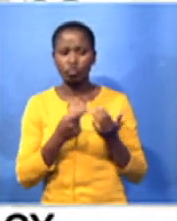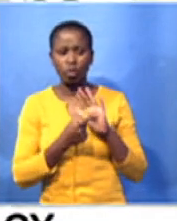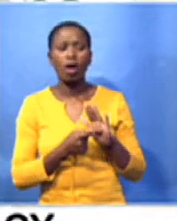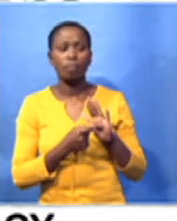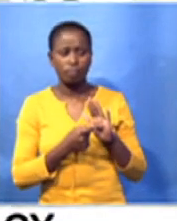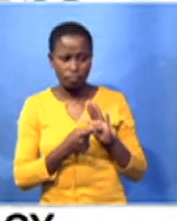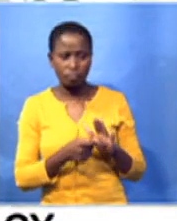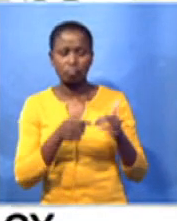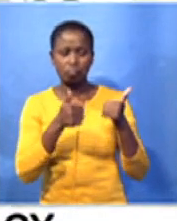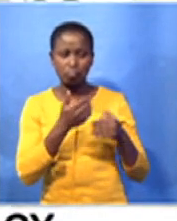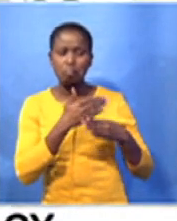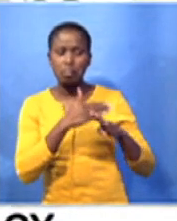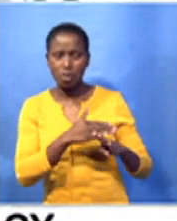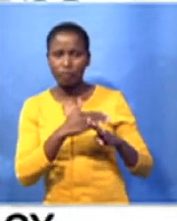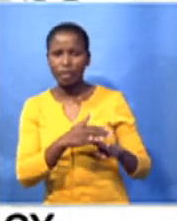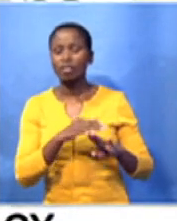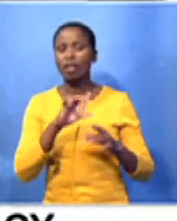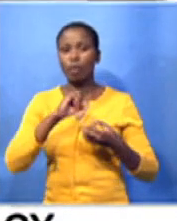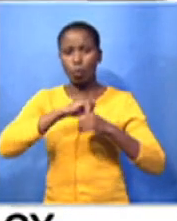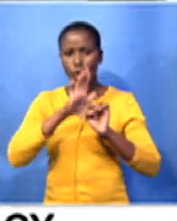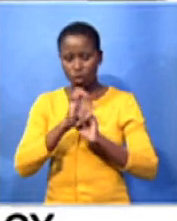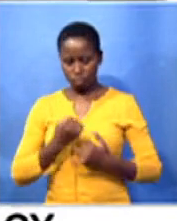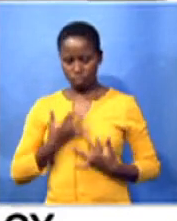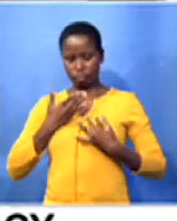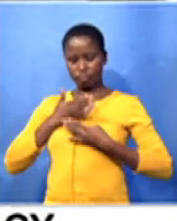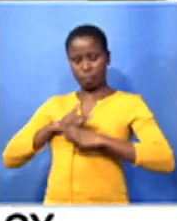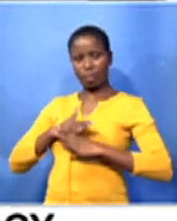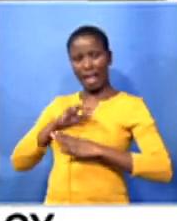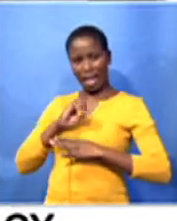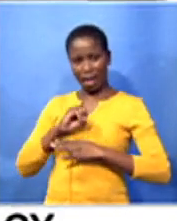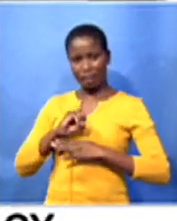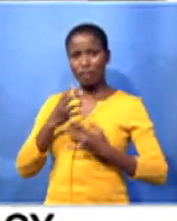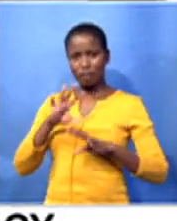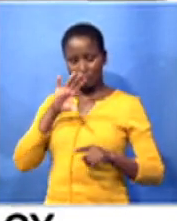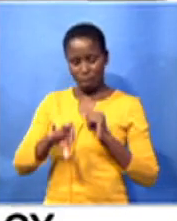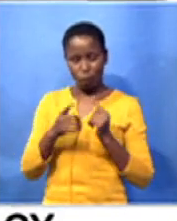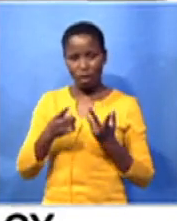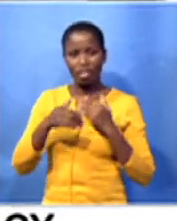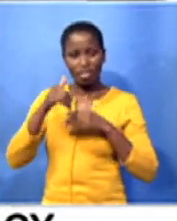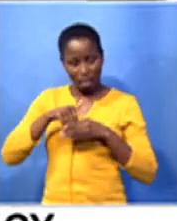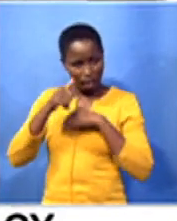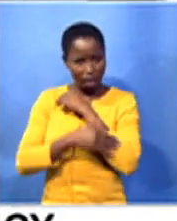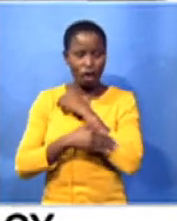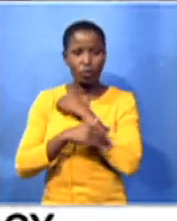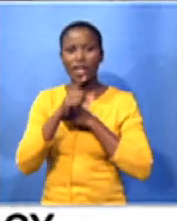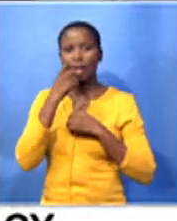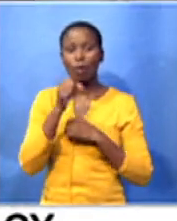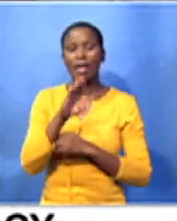in preventing infection of the COVID-19 variant first discovered in the country, known